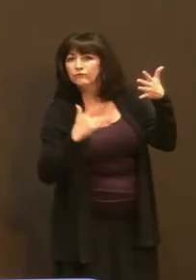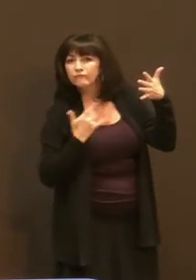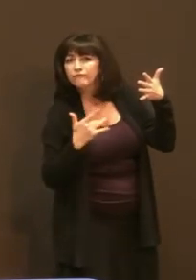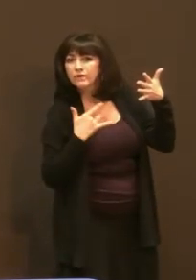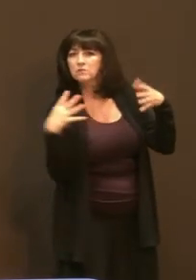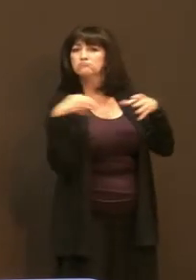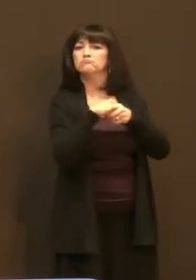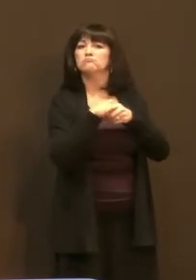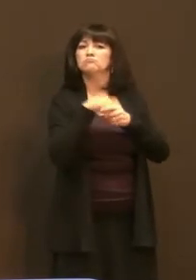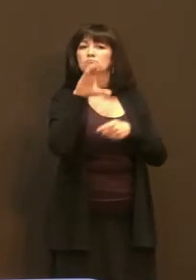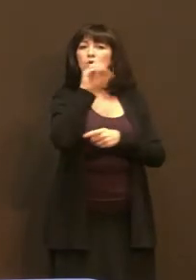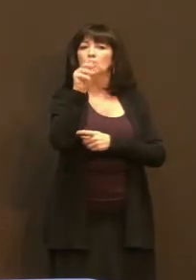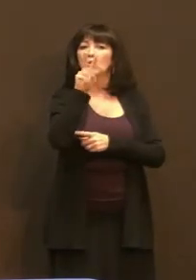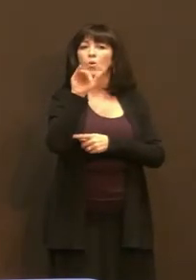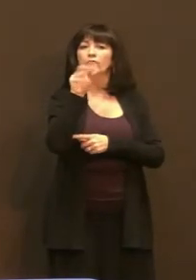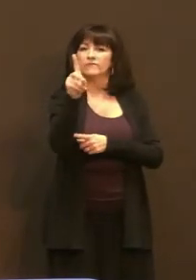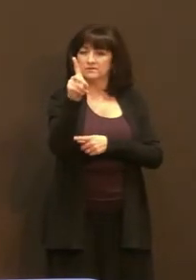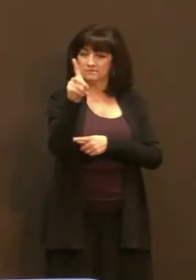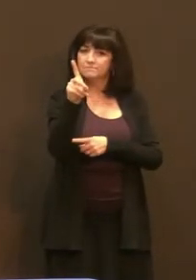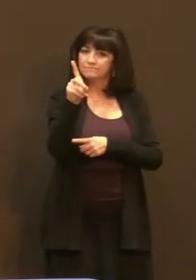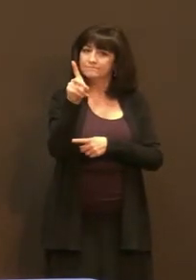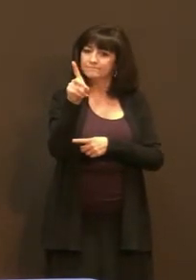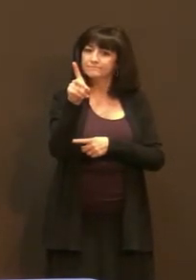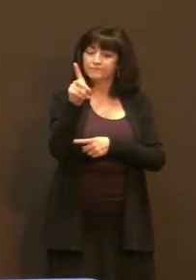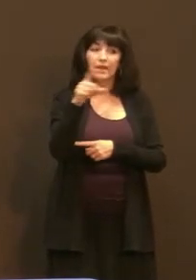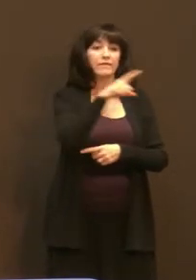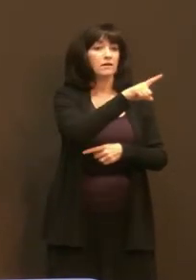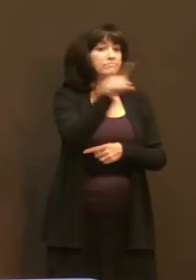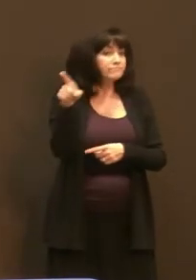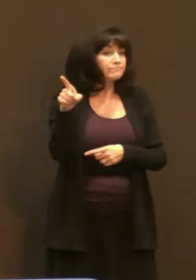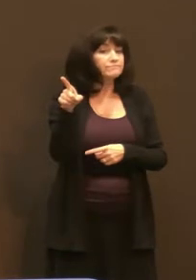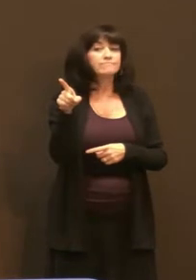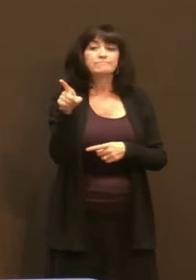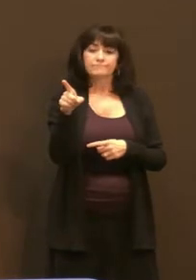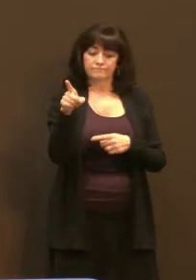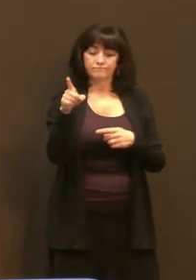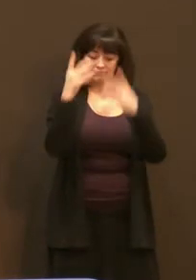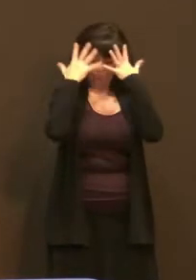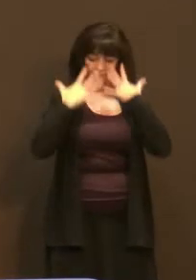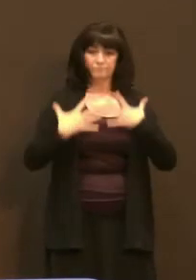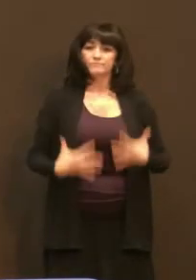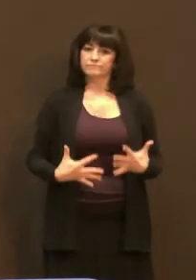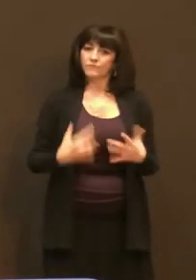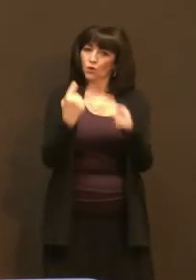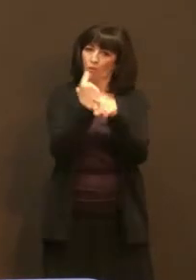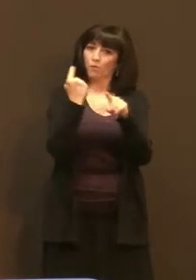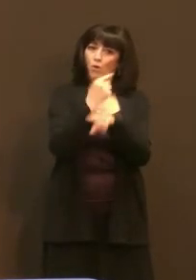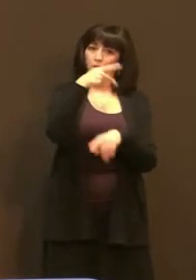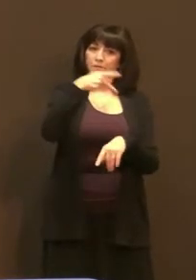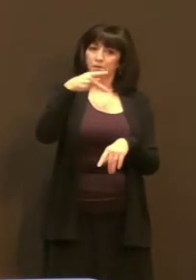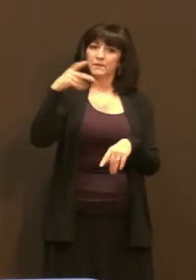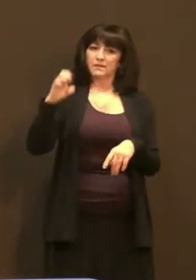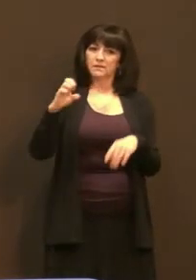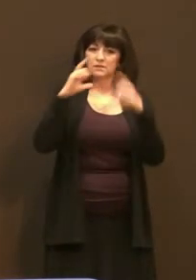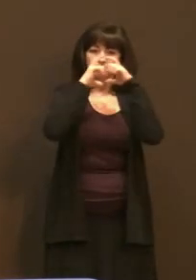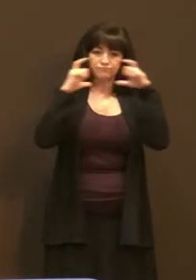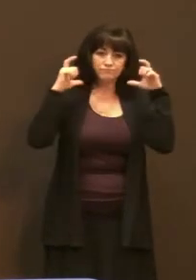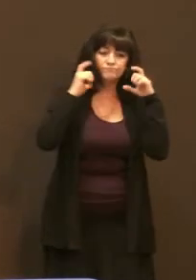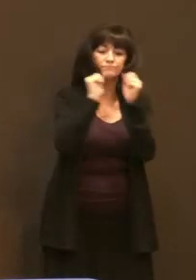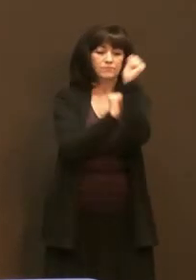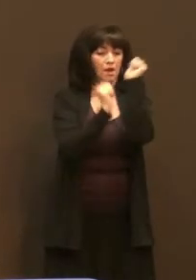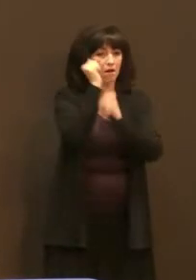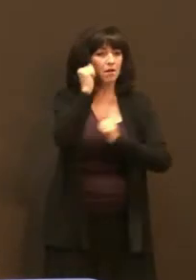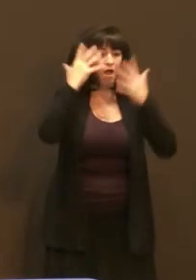important. And then everyone wearing appropriate PPE at all times in the facilities is